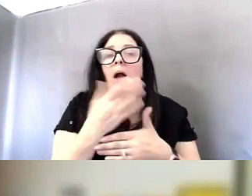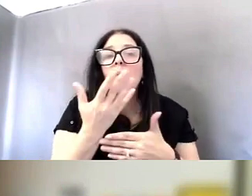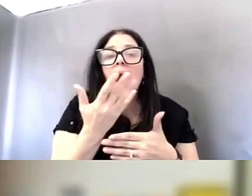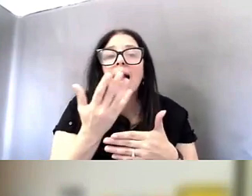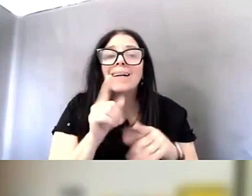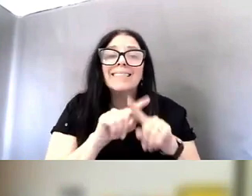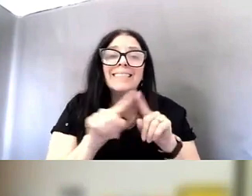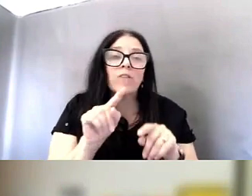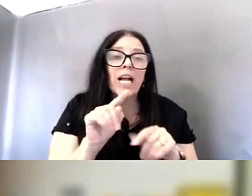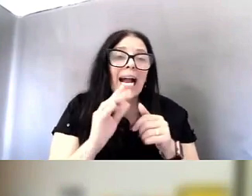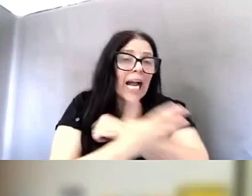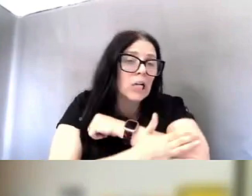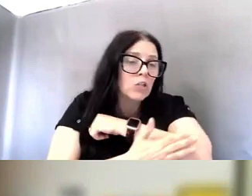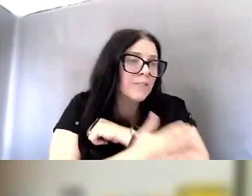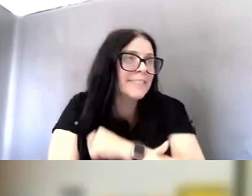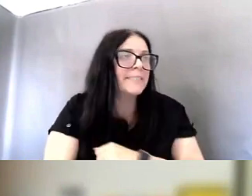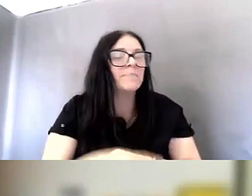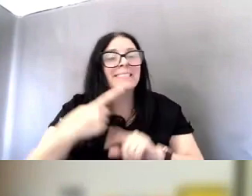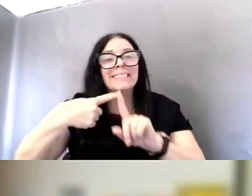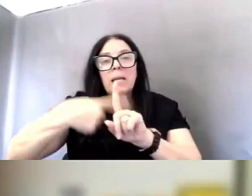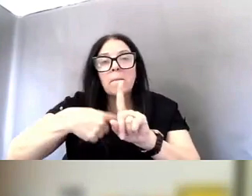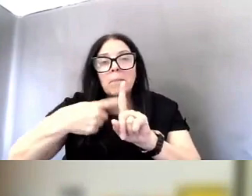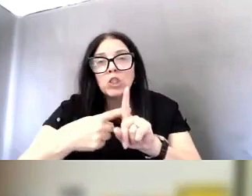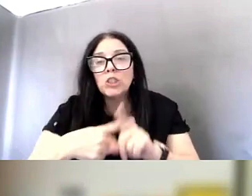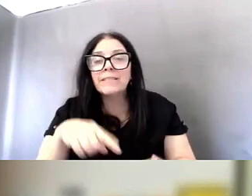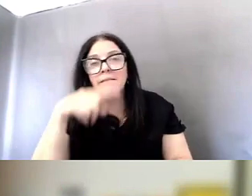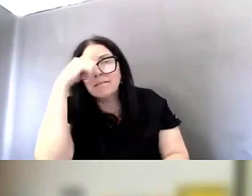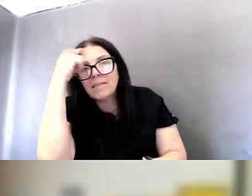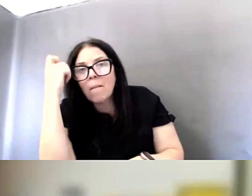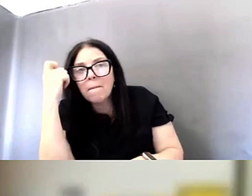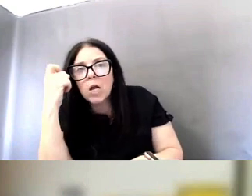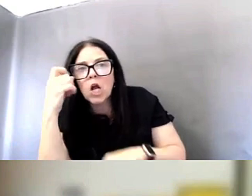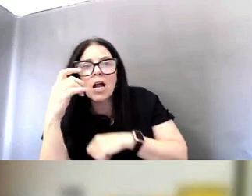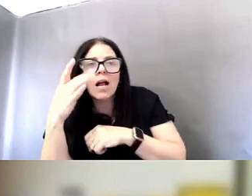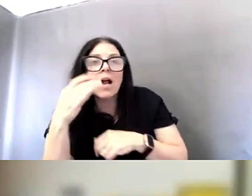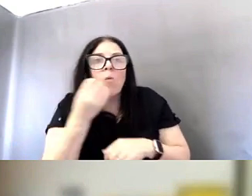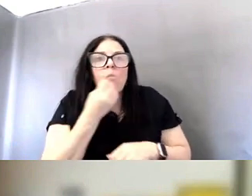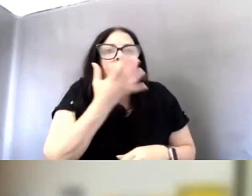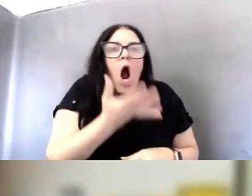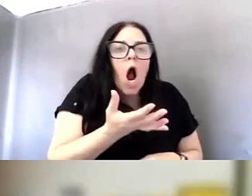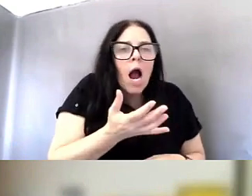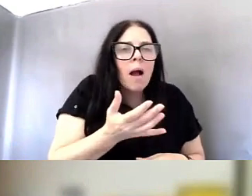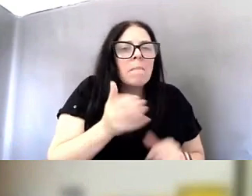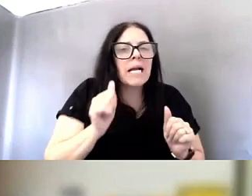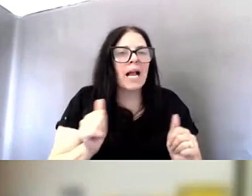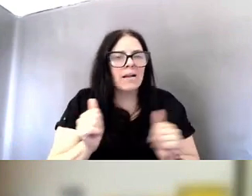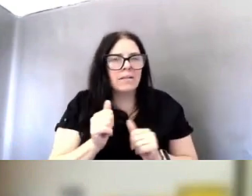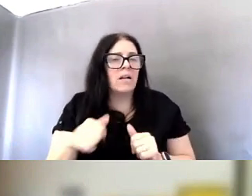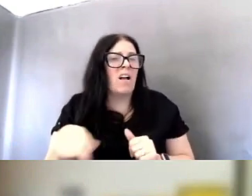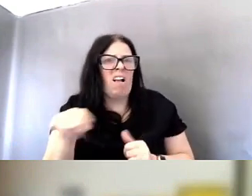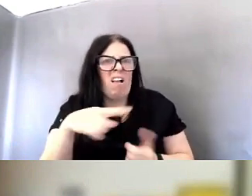the temperate, and so they were really, really enthralled with the whole thing.